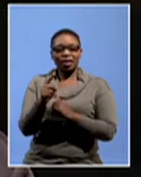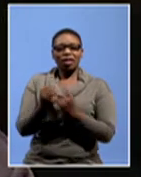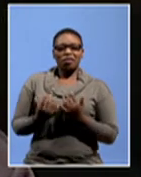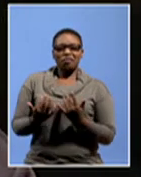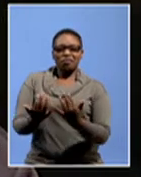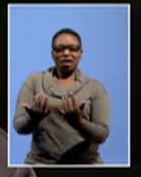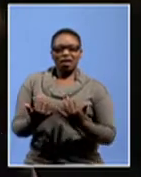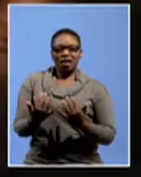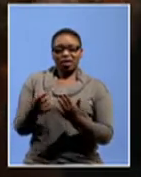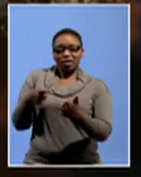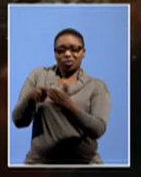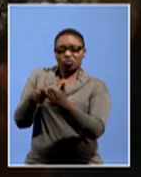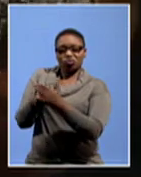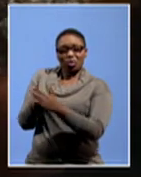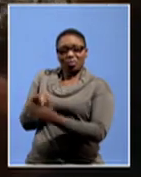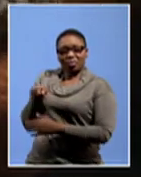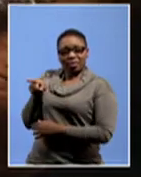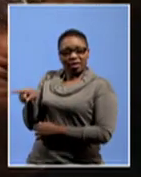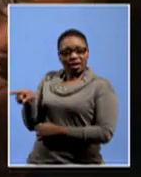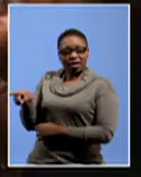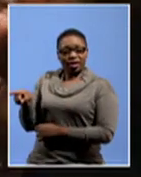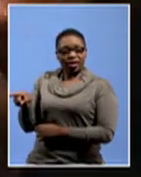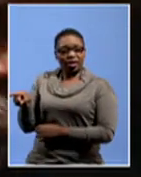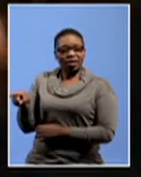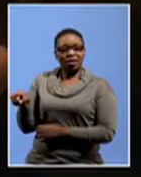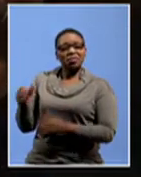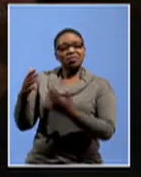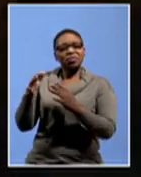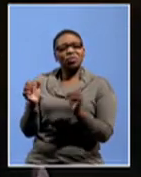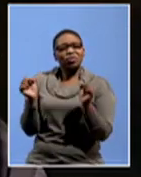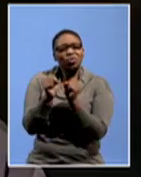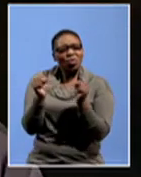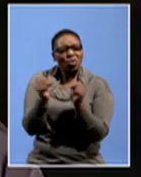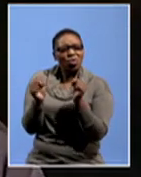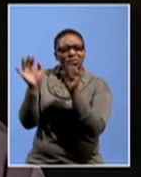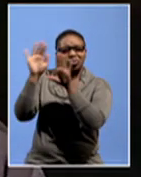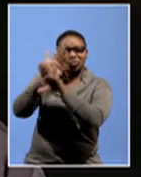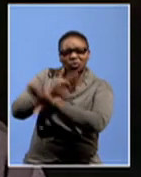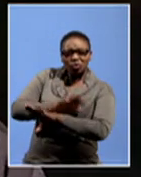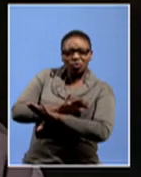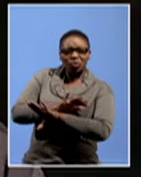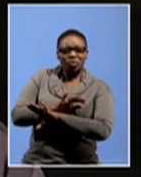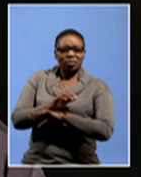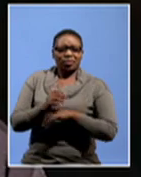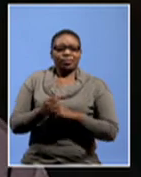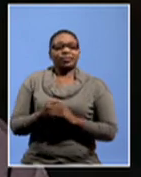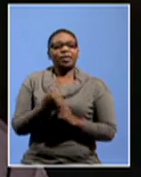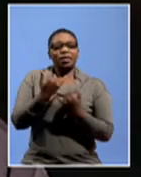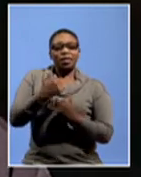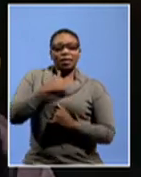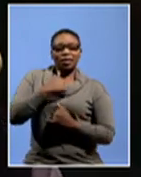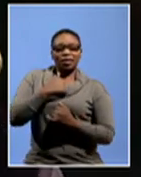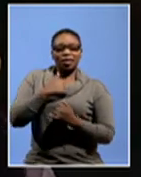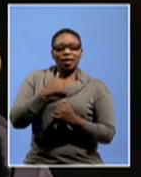brandmoeilikheid geweest. Hier by die stalletjies. Het was 'n koue winteraand en toen ek